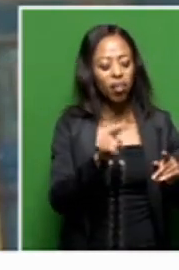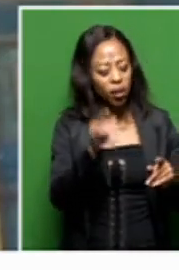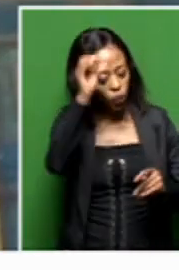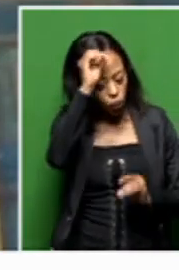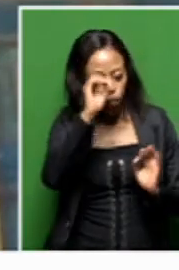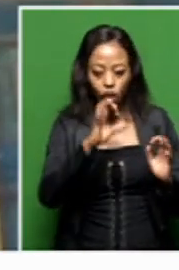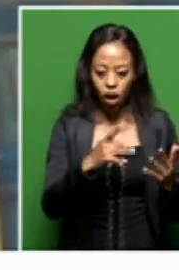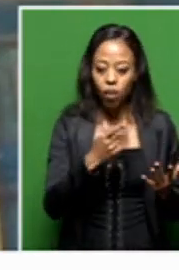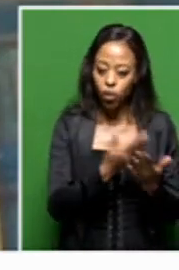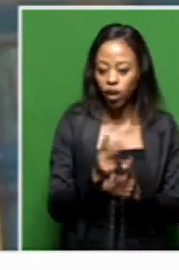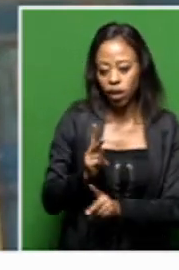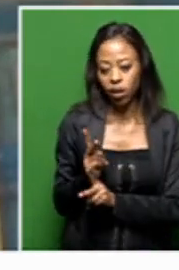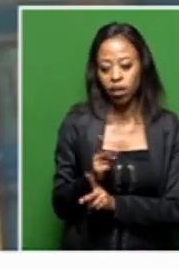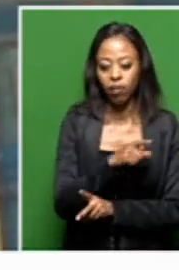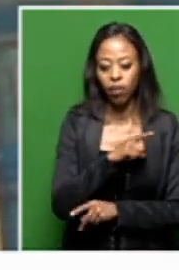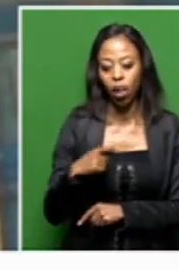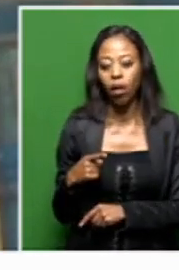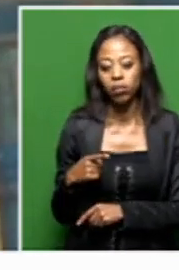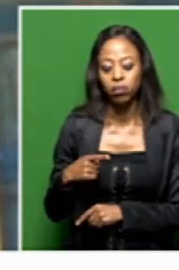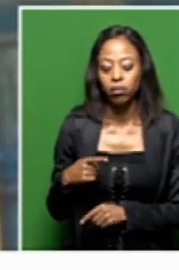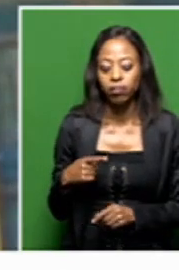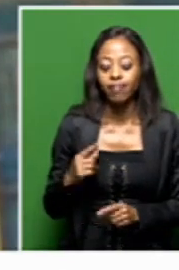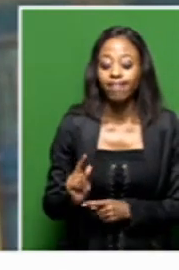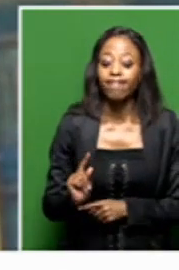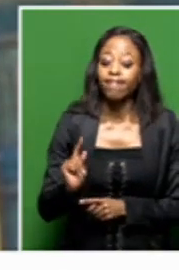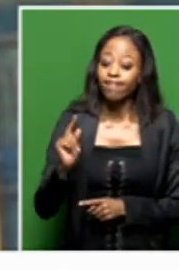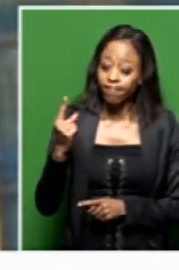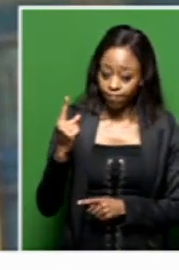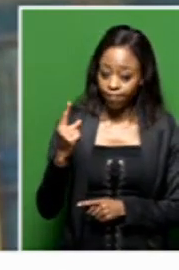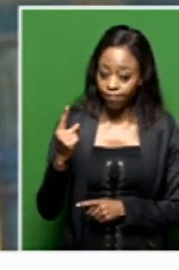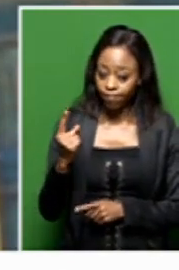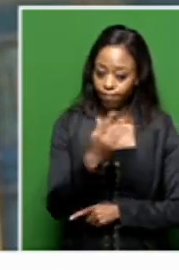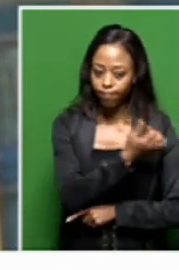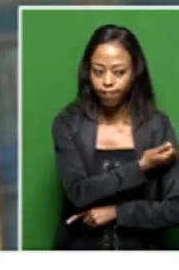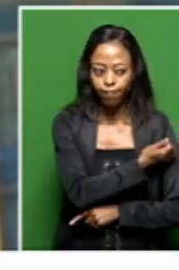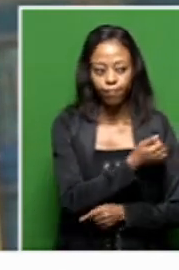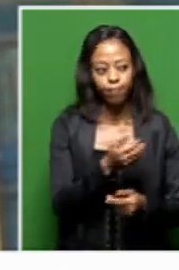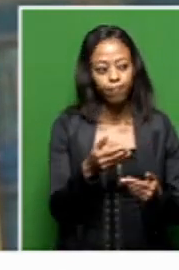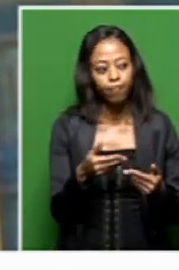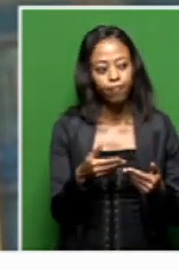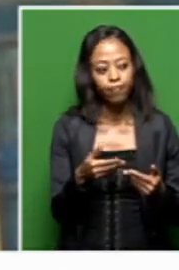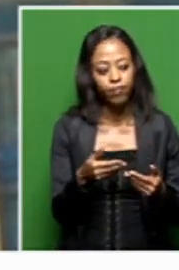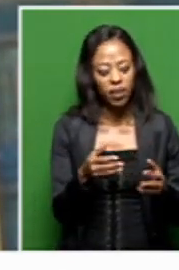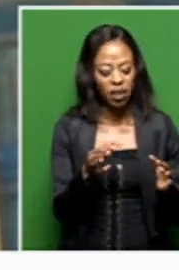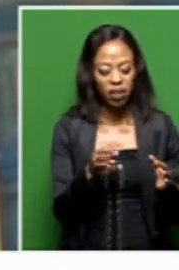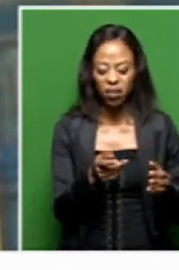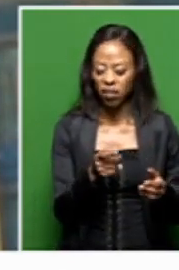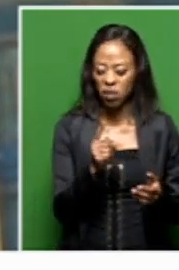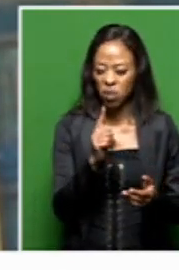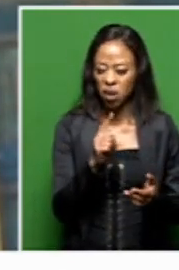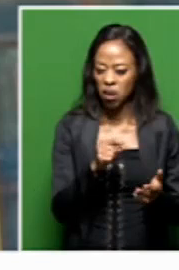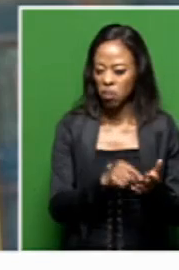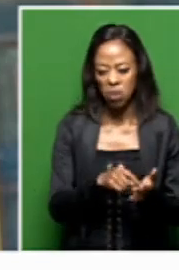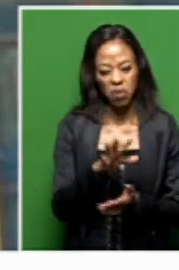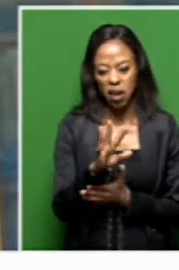keep it for longer periods of time. Our first vaccines that start to expire, and it's relatively small doses, like 1.5